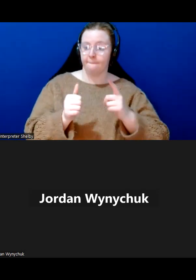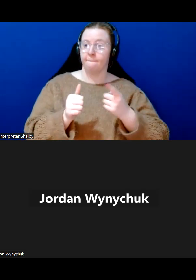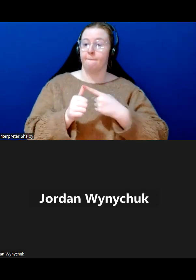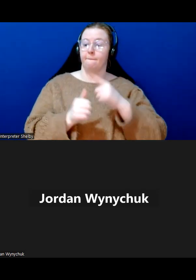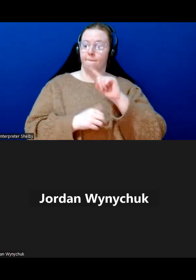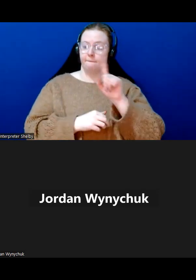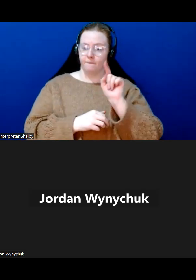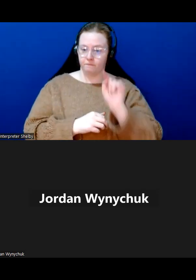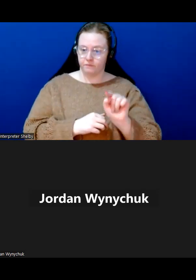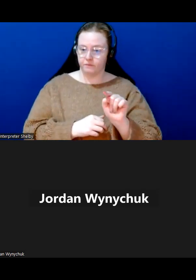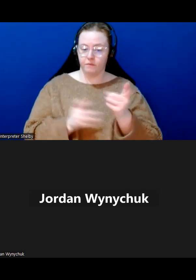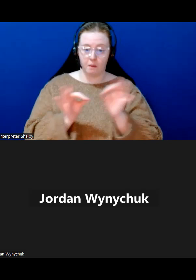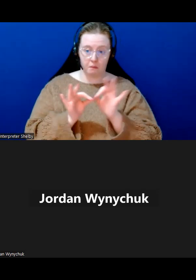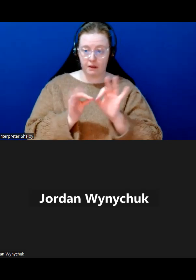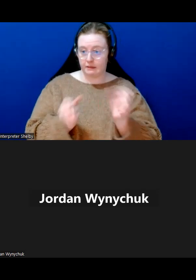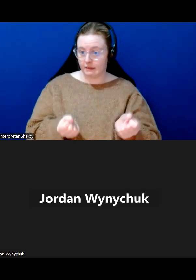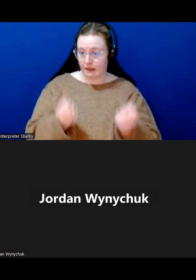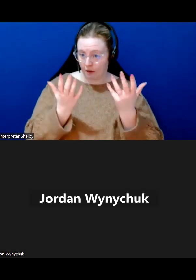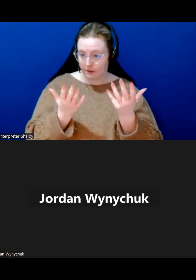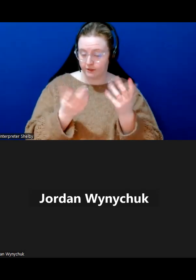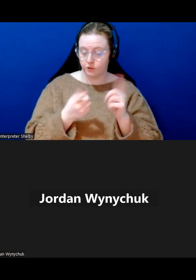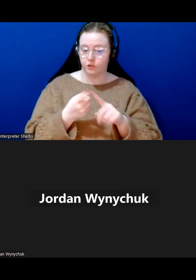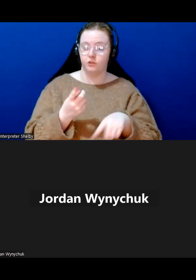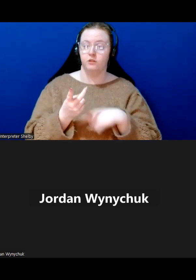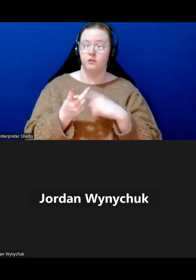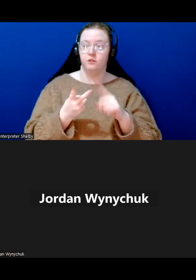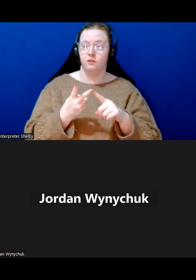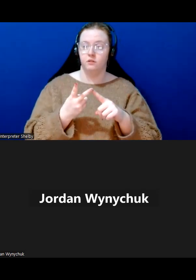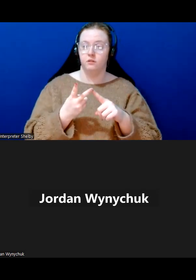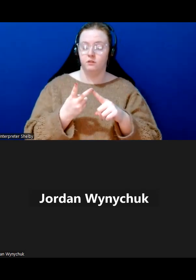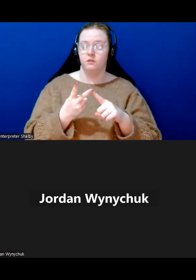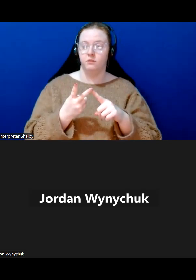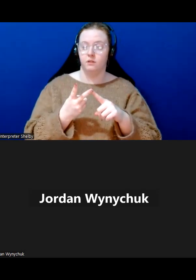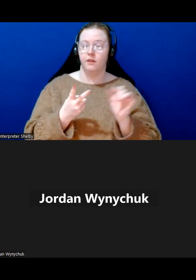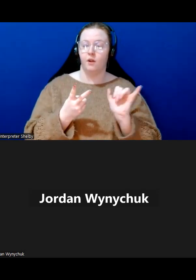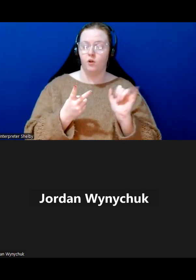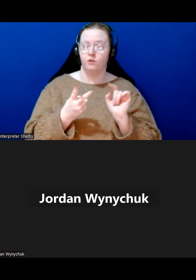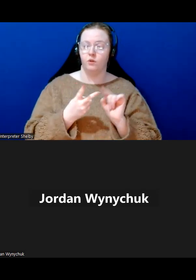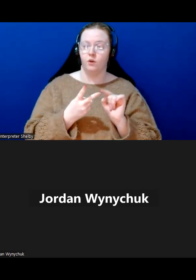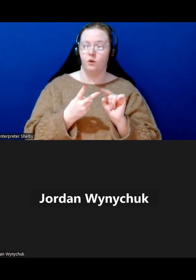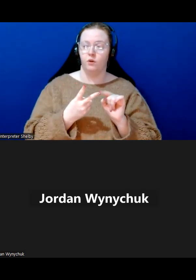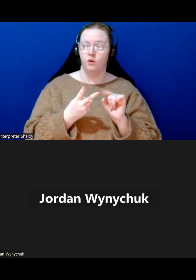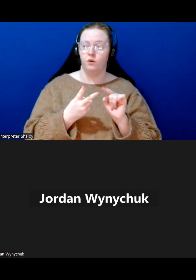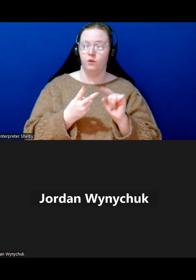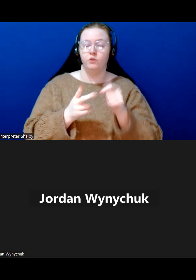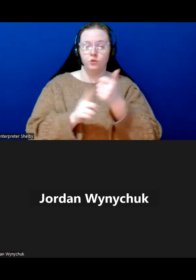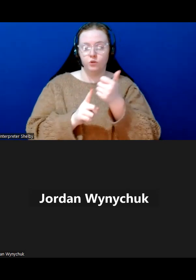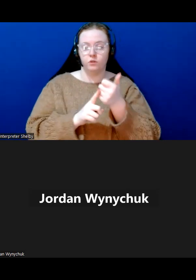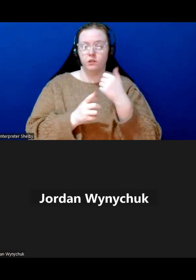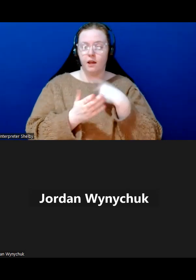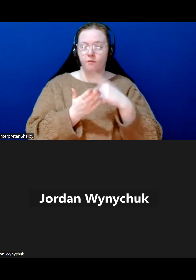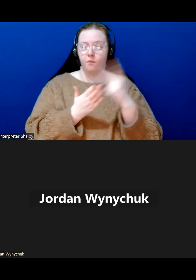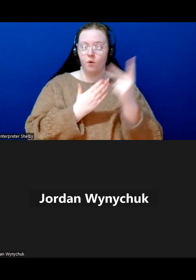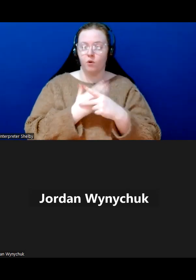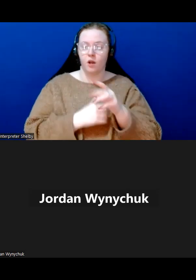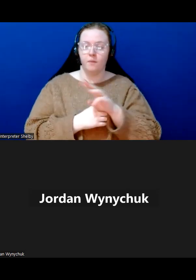are the kits? And second part of that question was, and do you do programming in Western Newfoundland